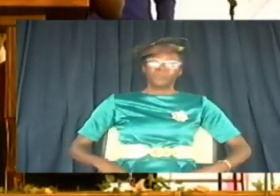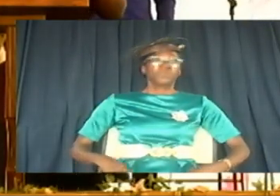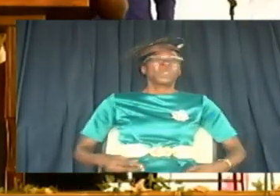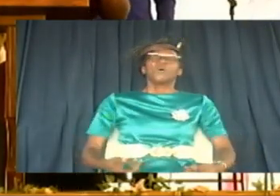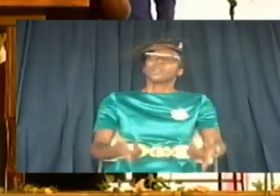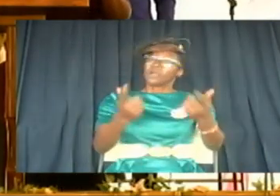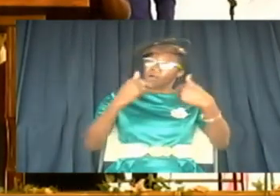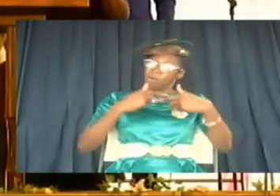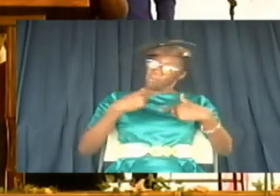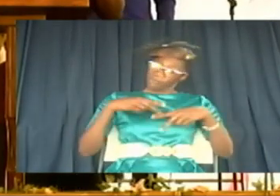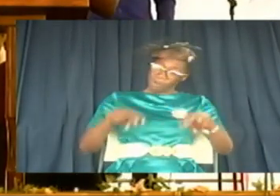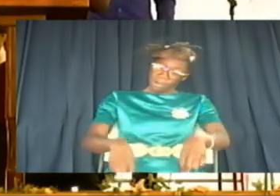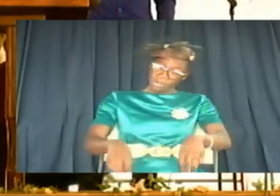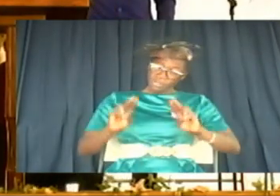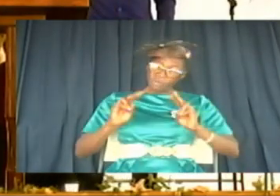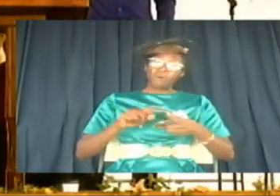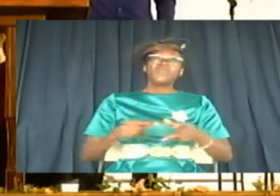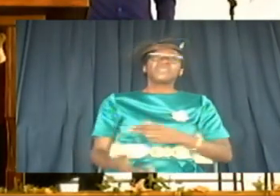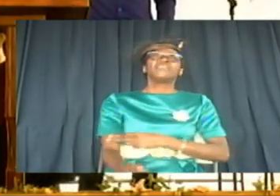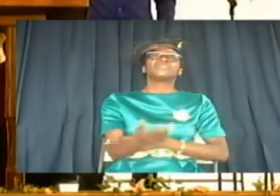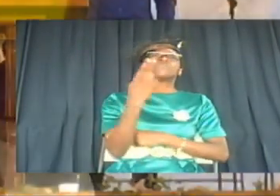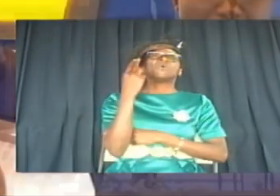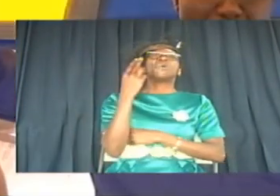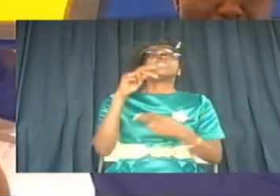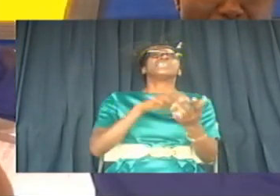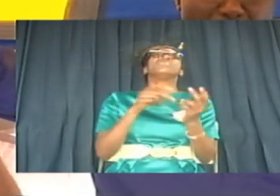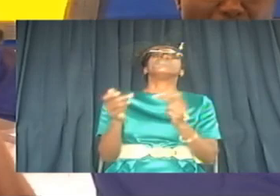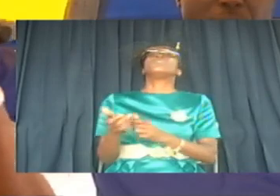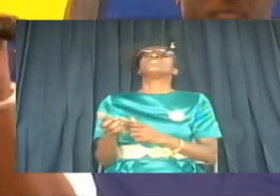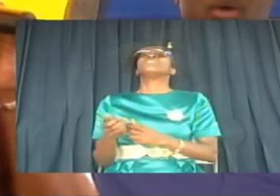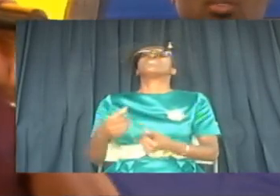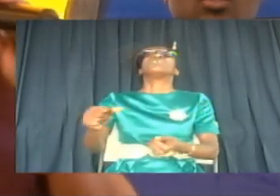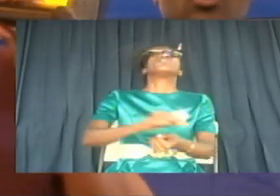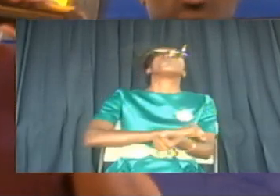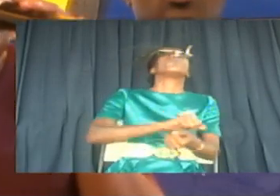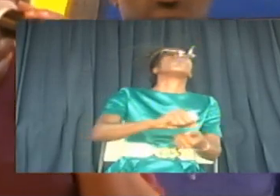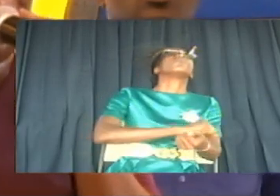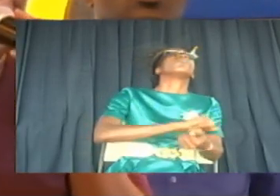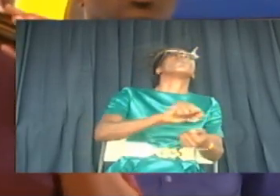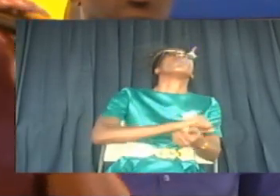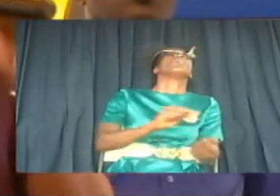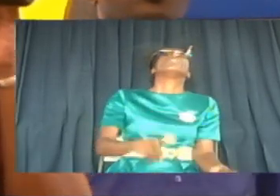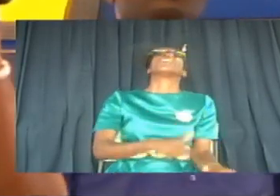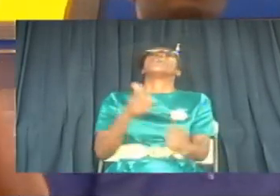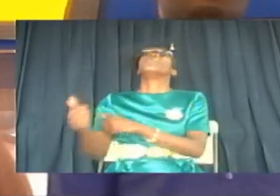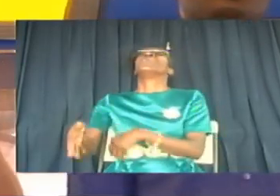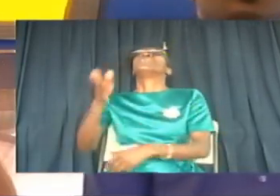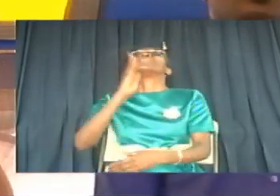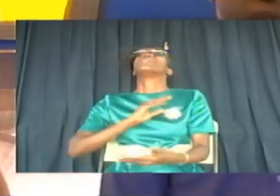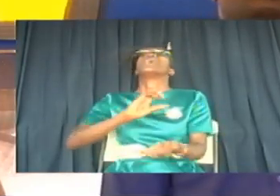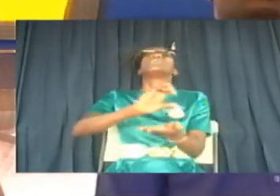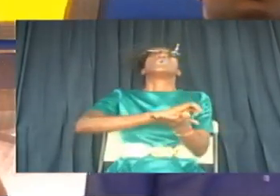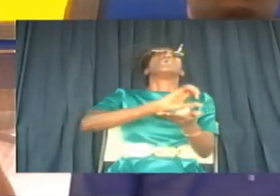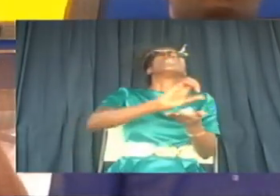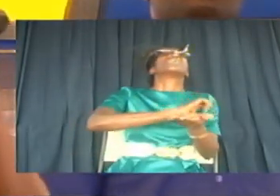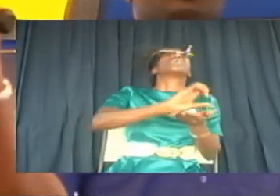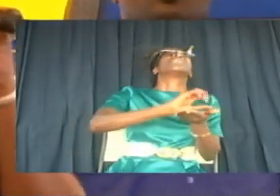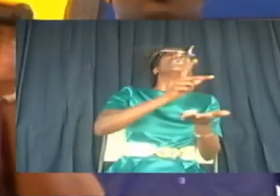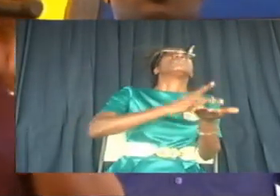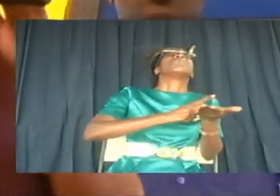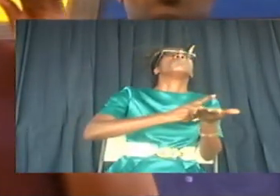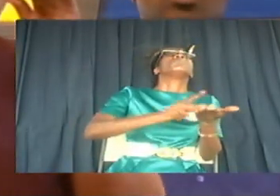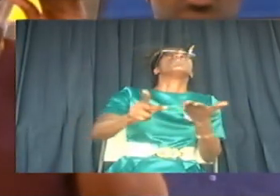this morning. Jesus, wash, Almighty God, cleanse and